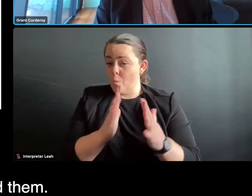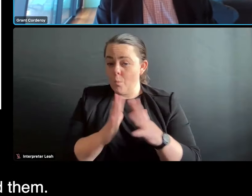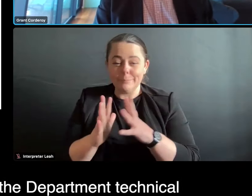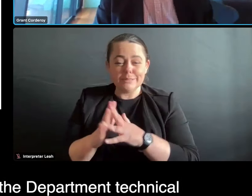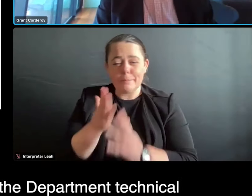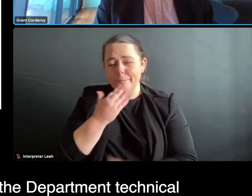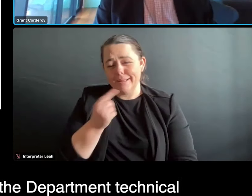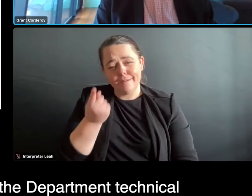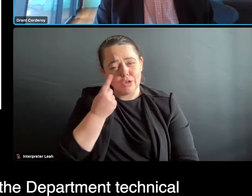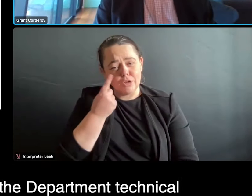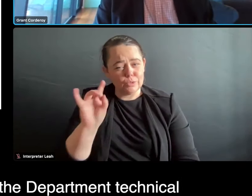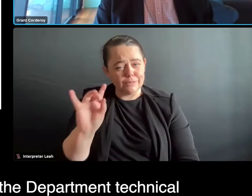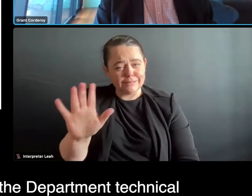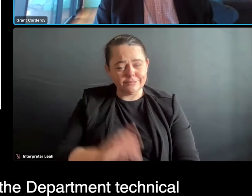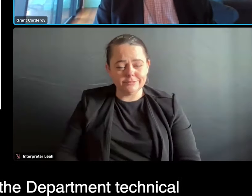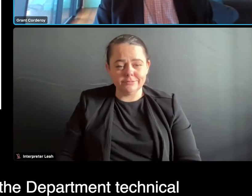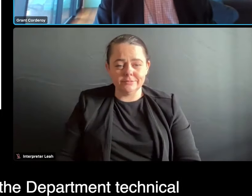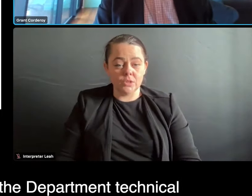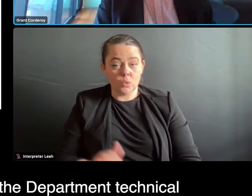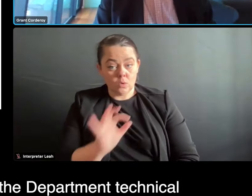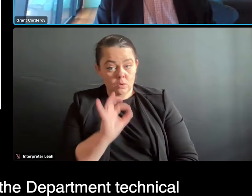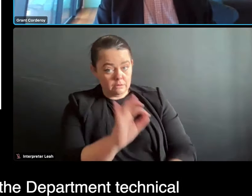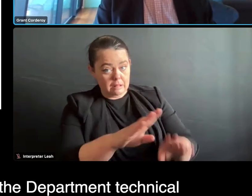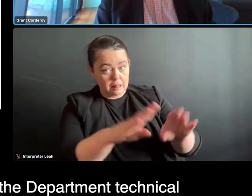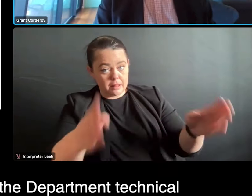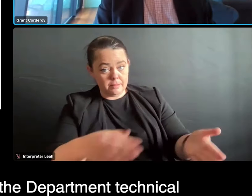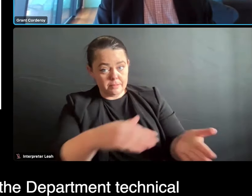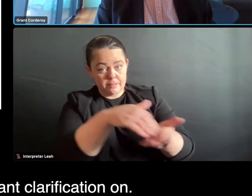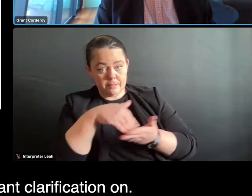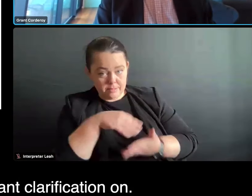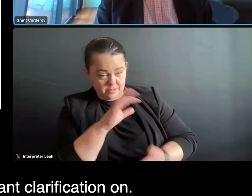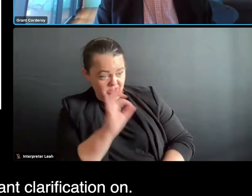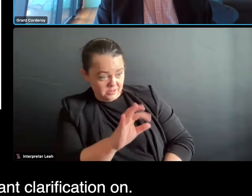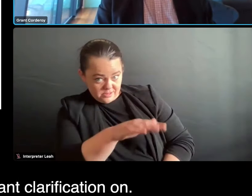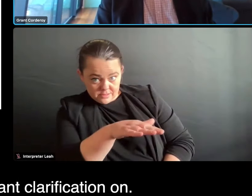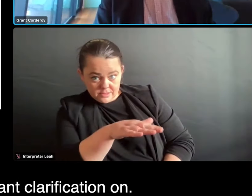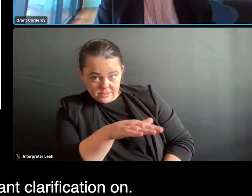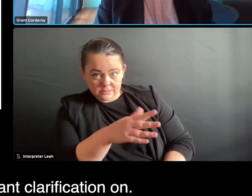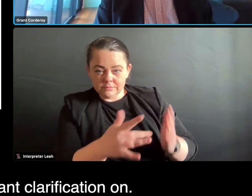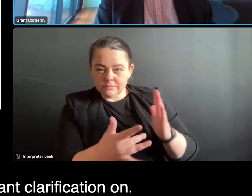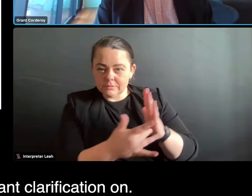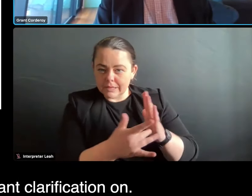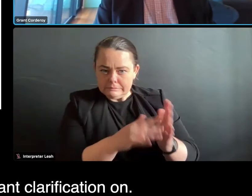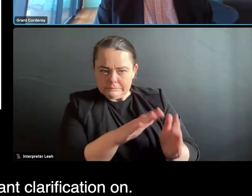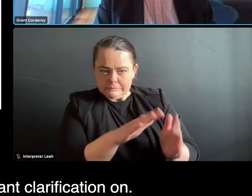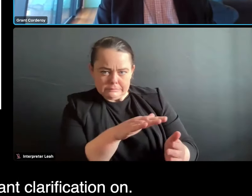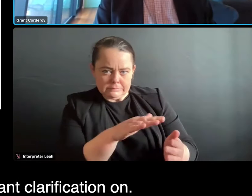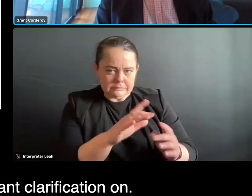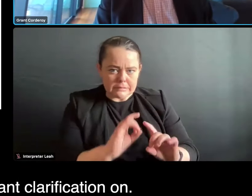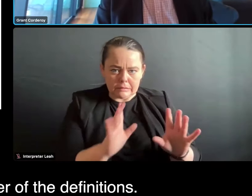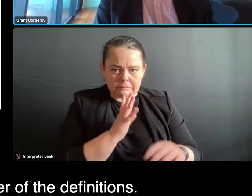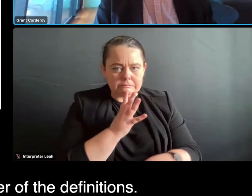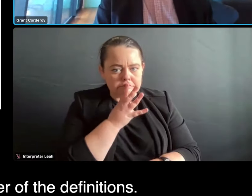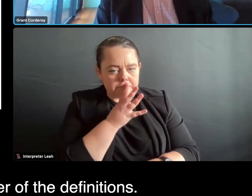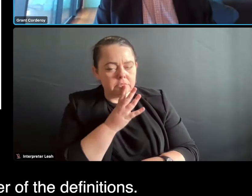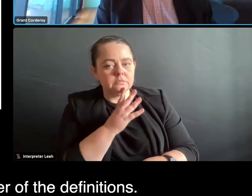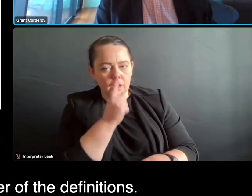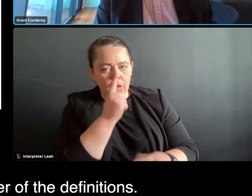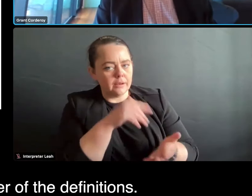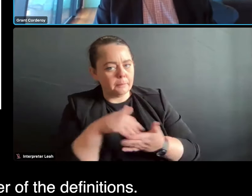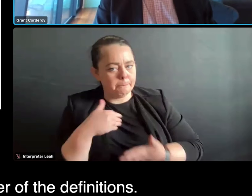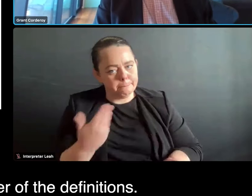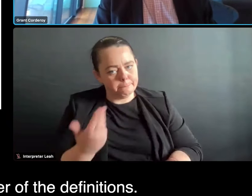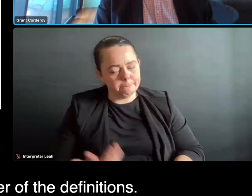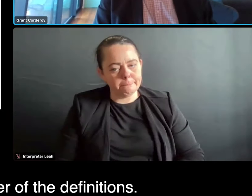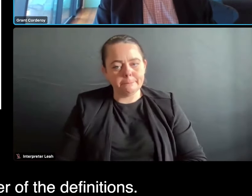them. Please go to the help desk or the department in a technical area for any that you want a clarification on. There are quite a